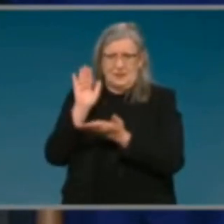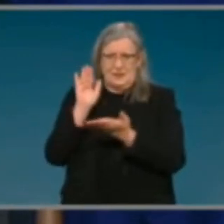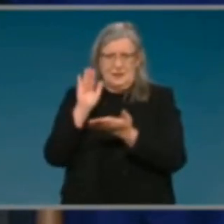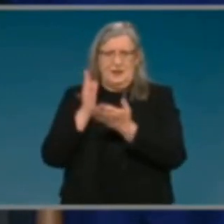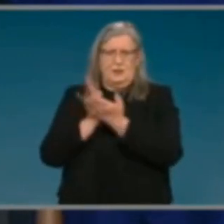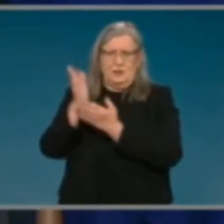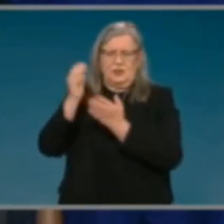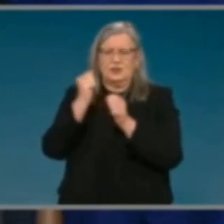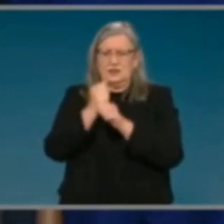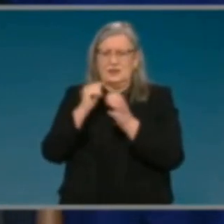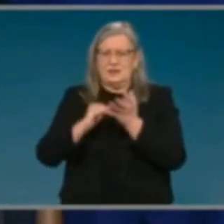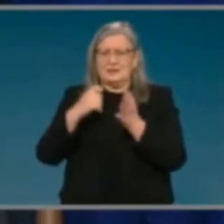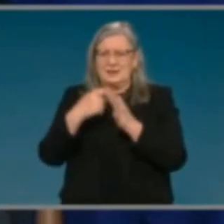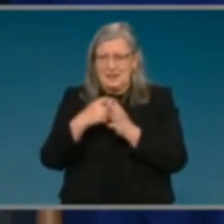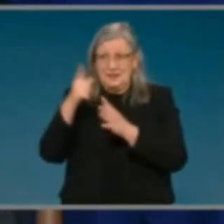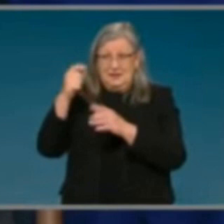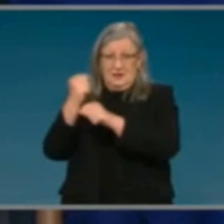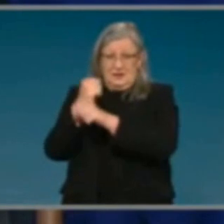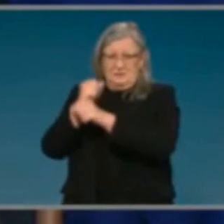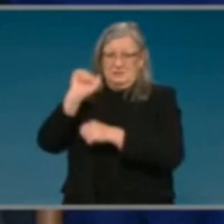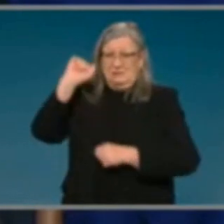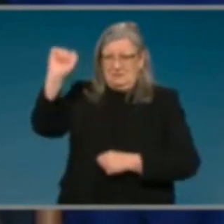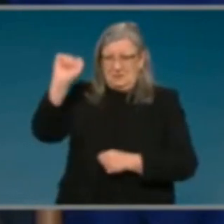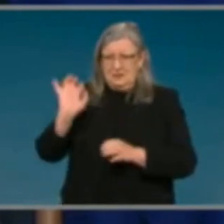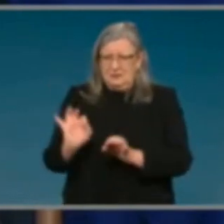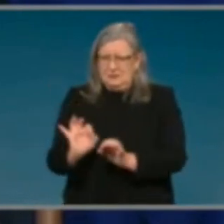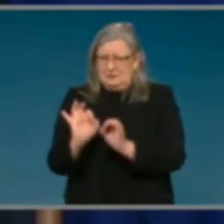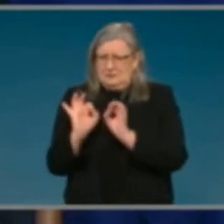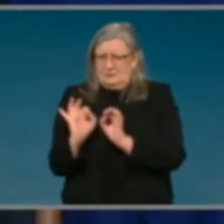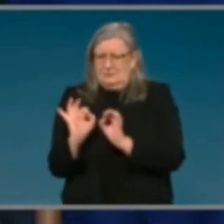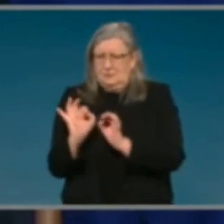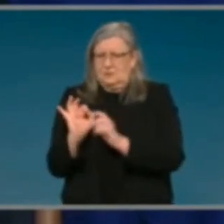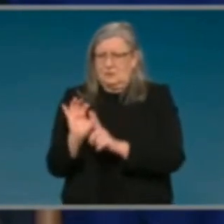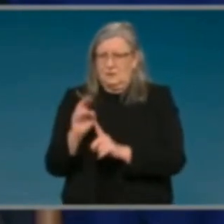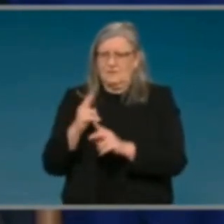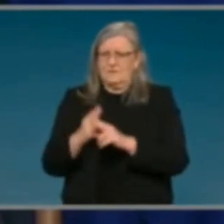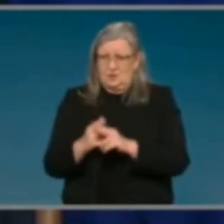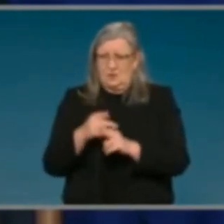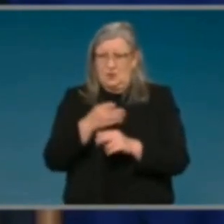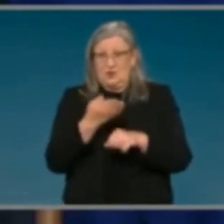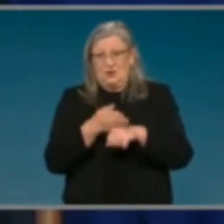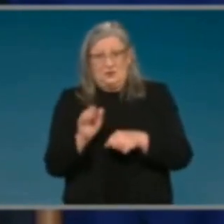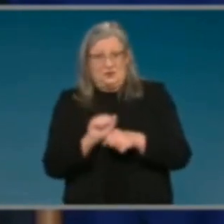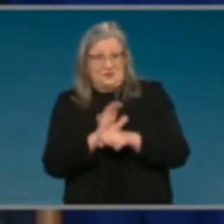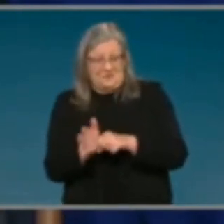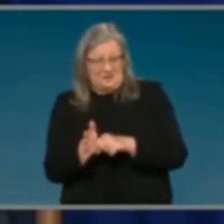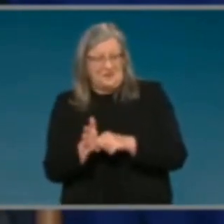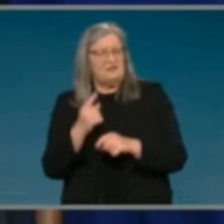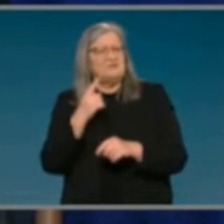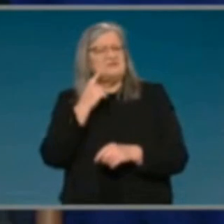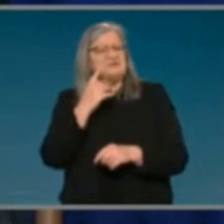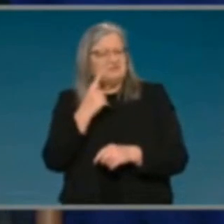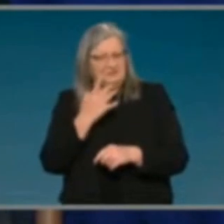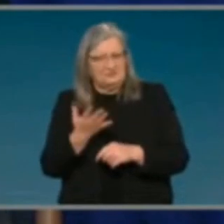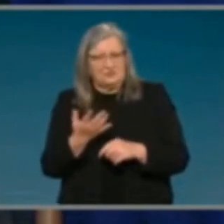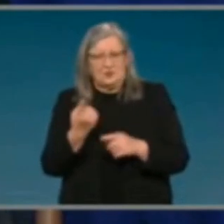that antibody, that specific antibody, for exactly this purpose, so it would cover more than what was circulating at the